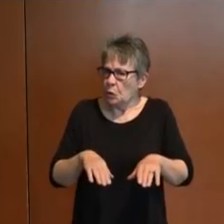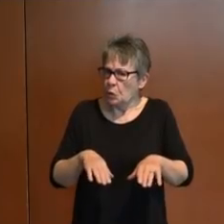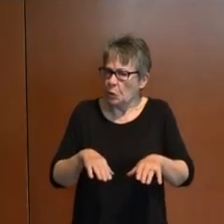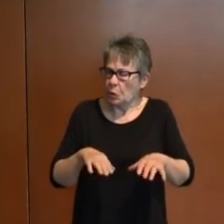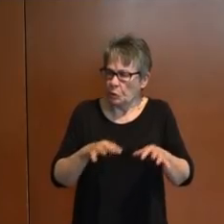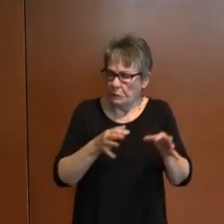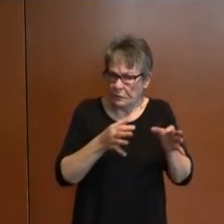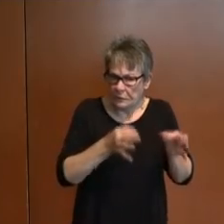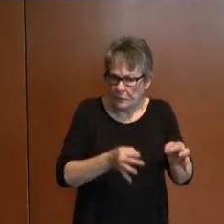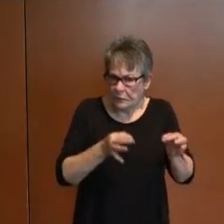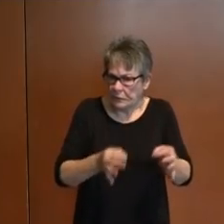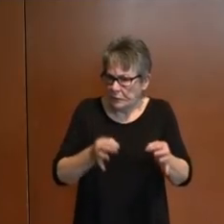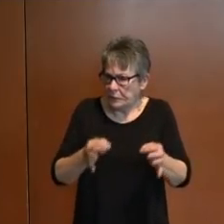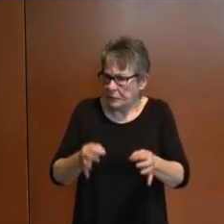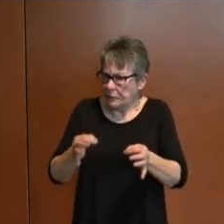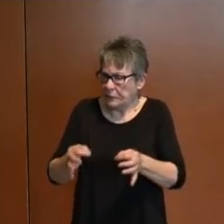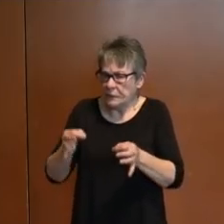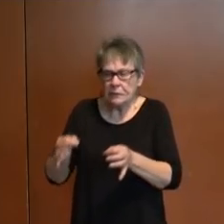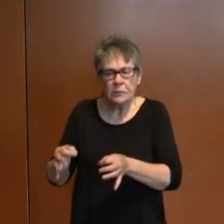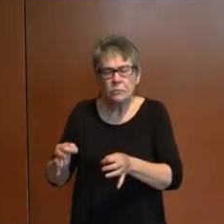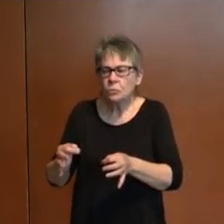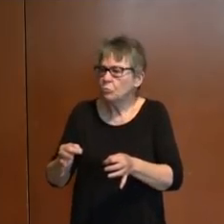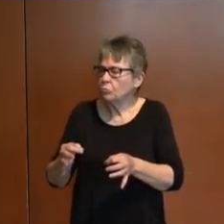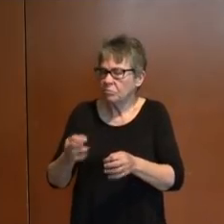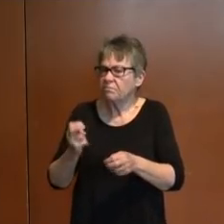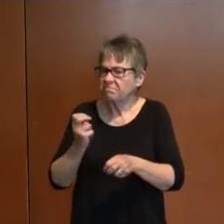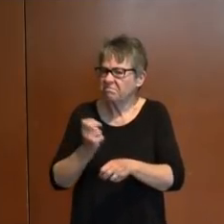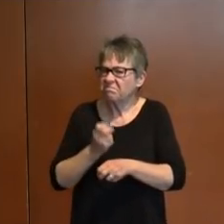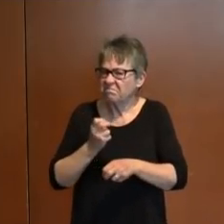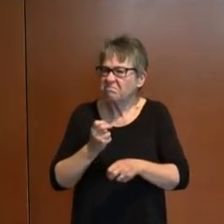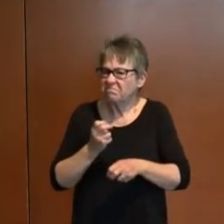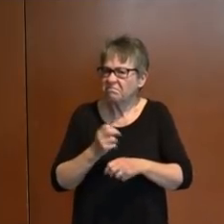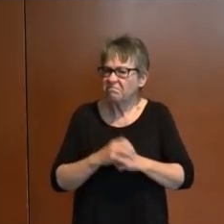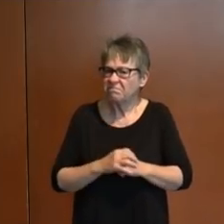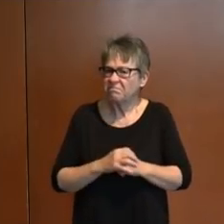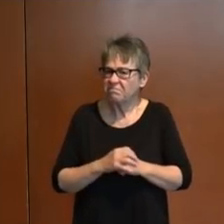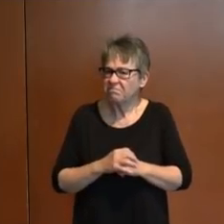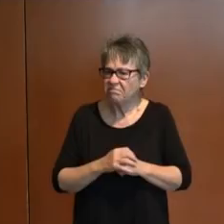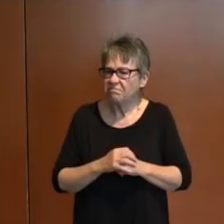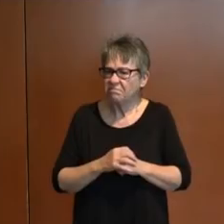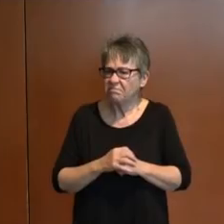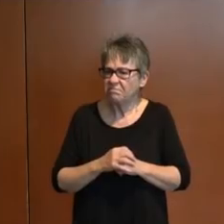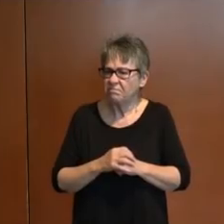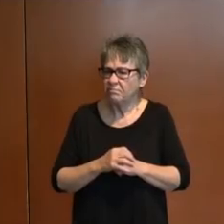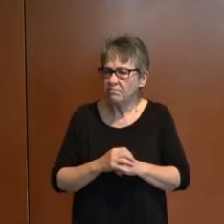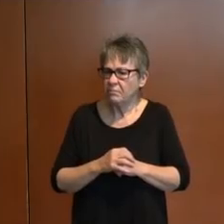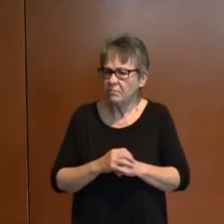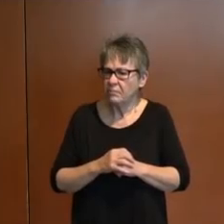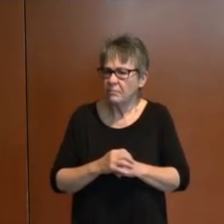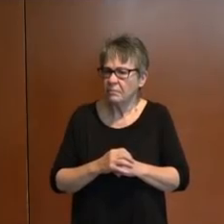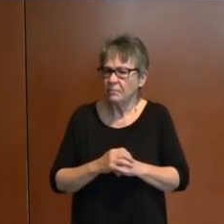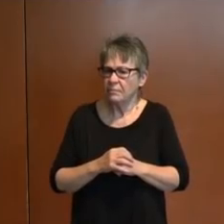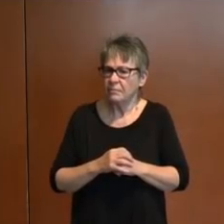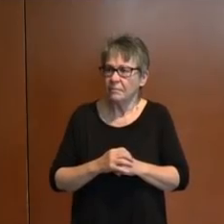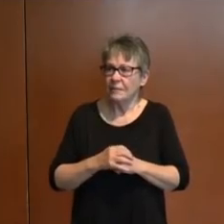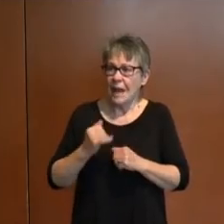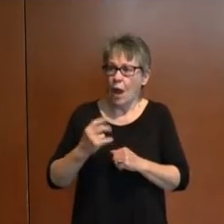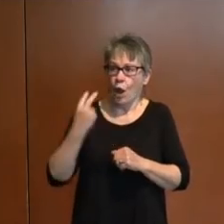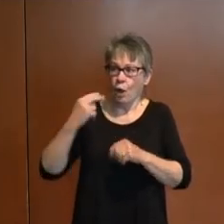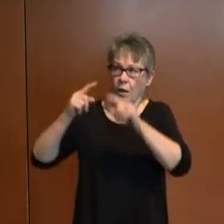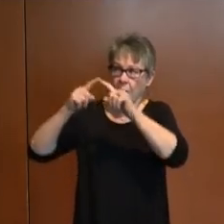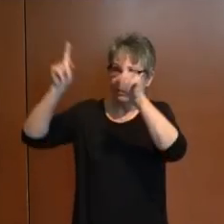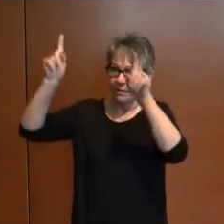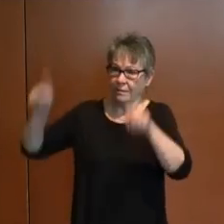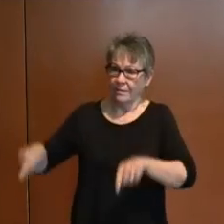notion. Let me just remind everybody, please check out the curve behind us. It's the reason why we're doing what we're doing, to